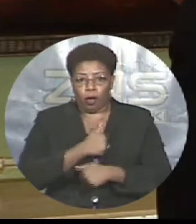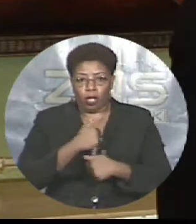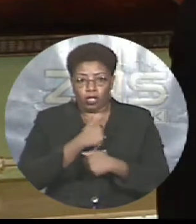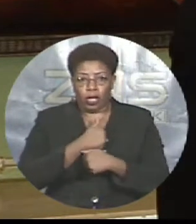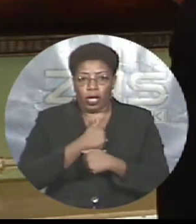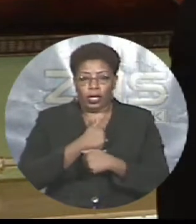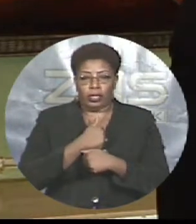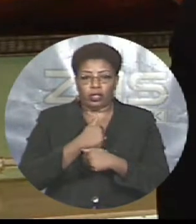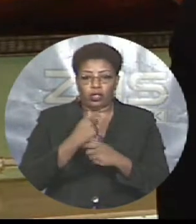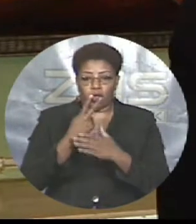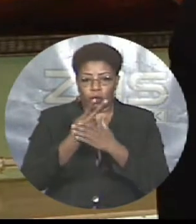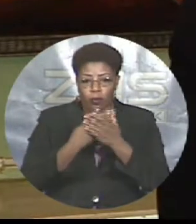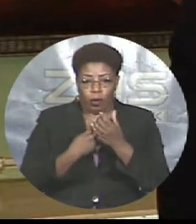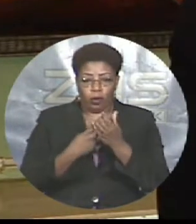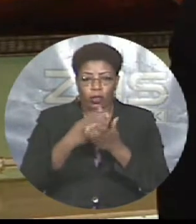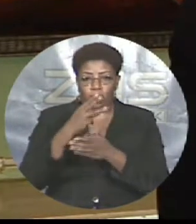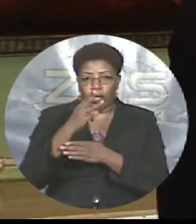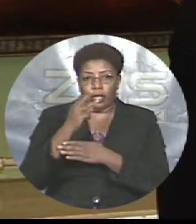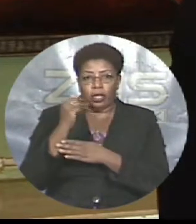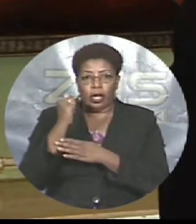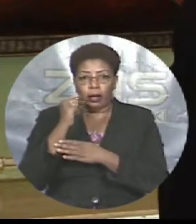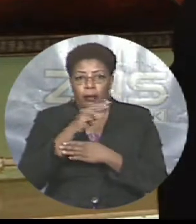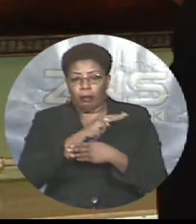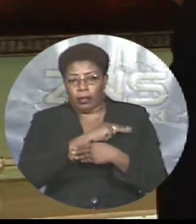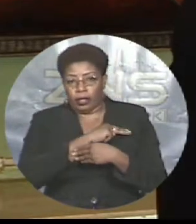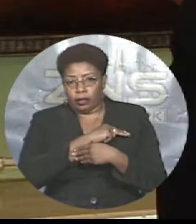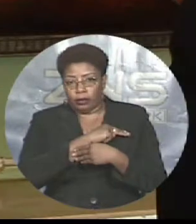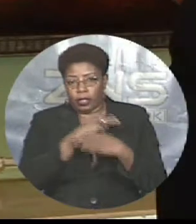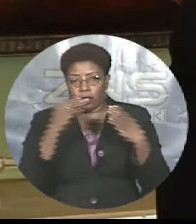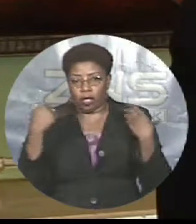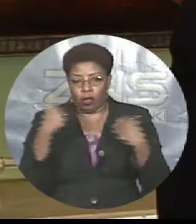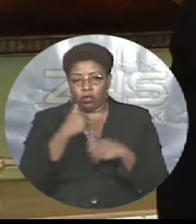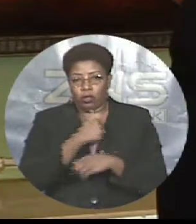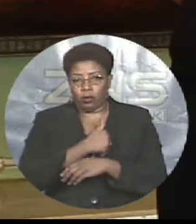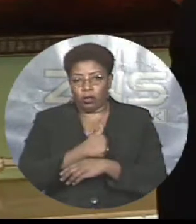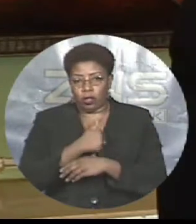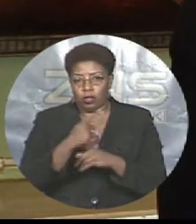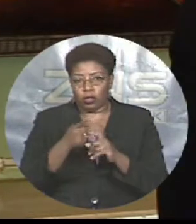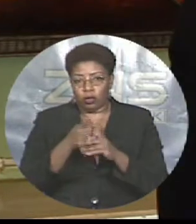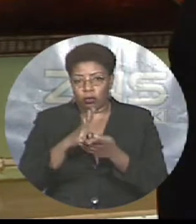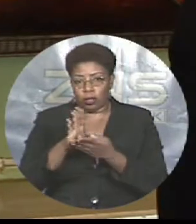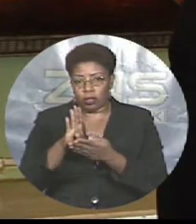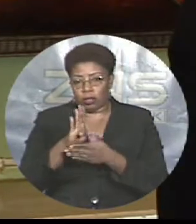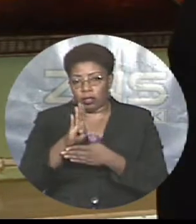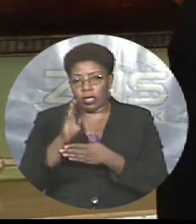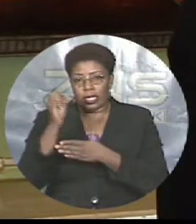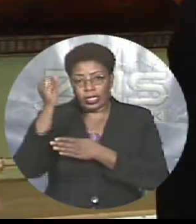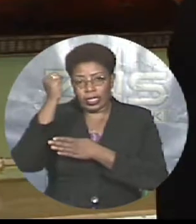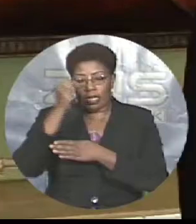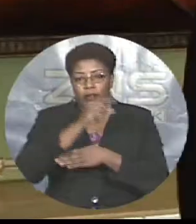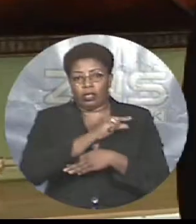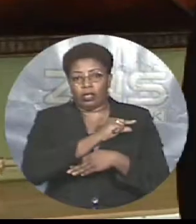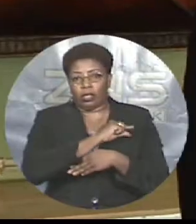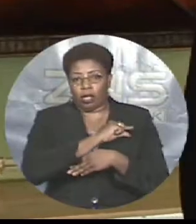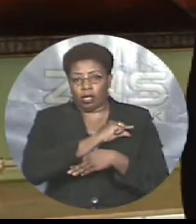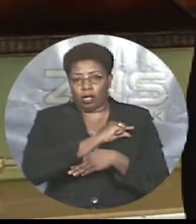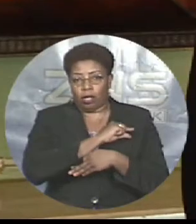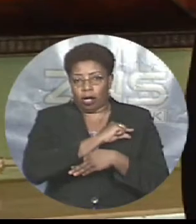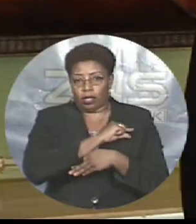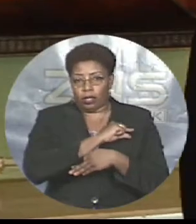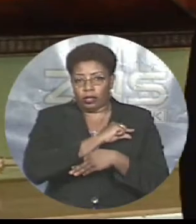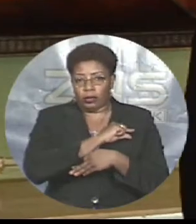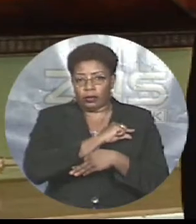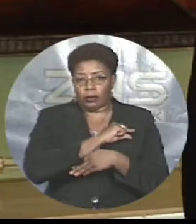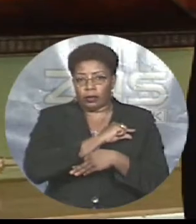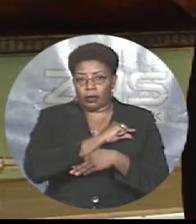Coach Miller, and he's also sent an apology to Mr. Stephen Gardner. The views